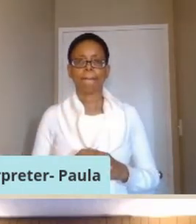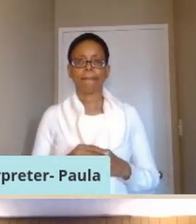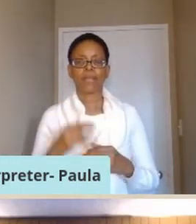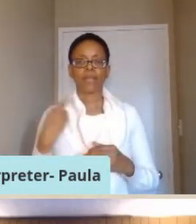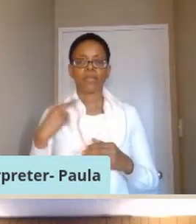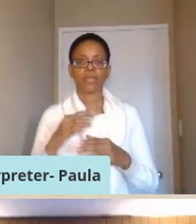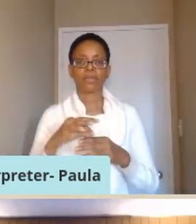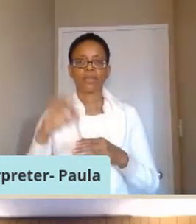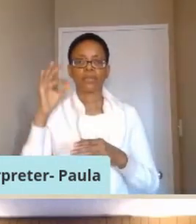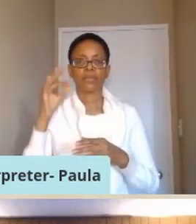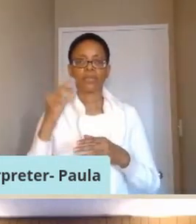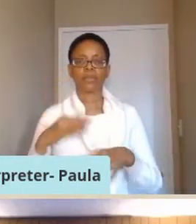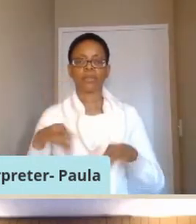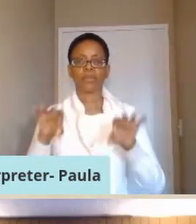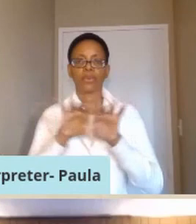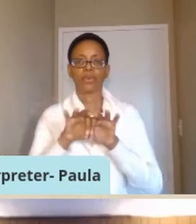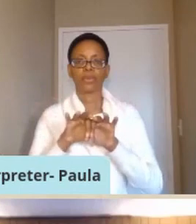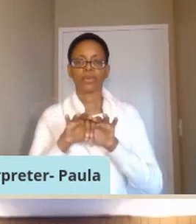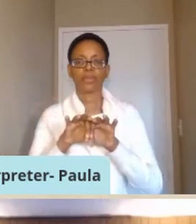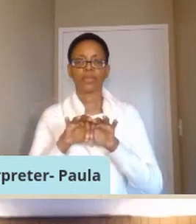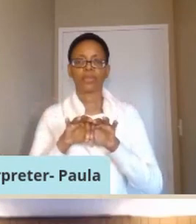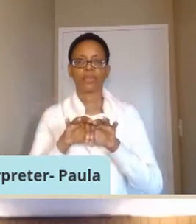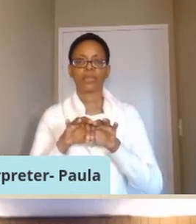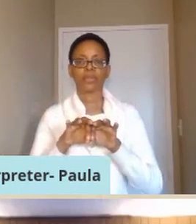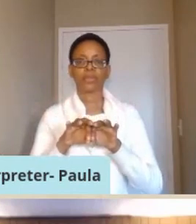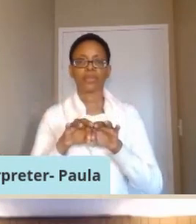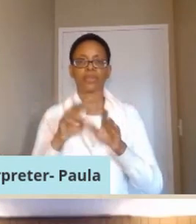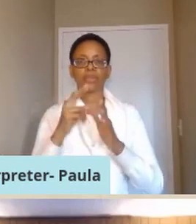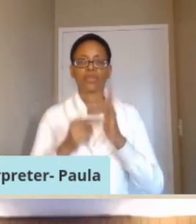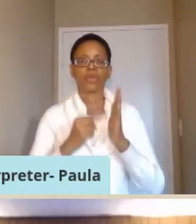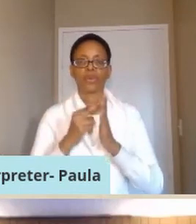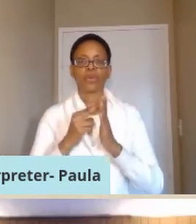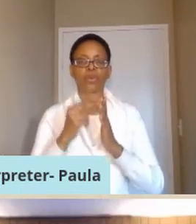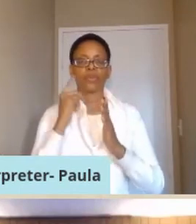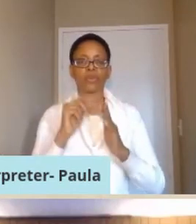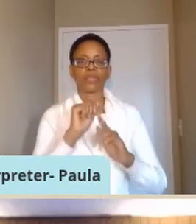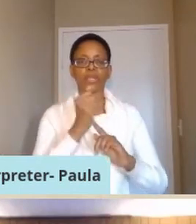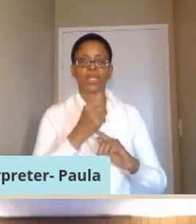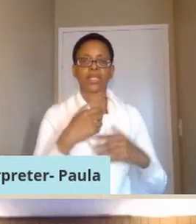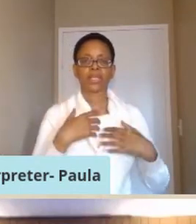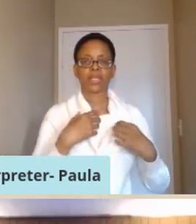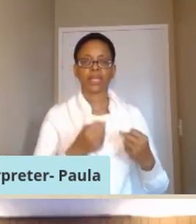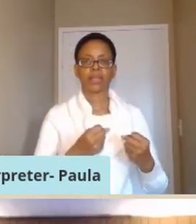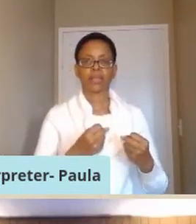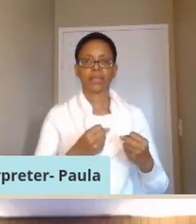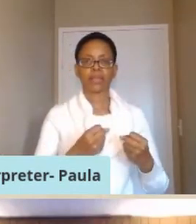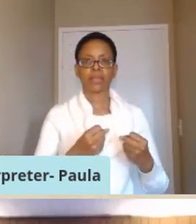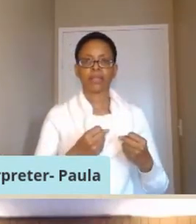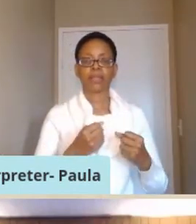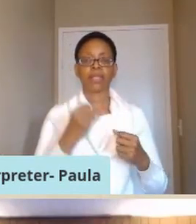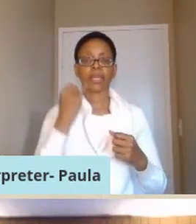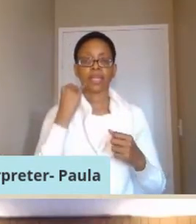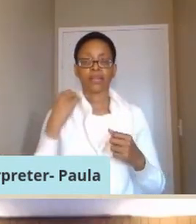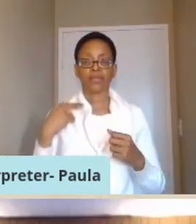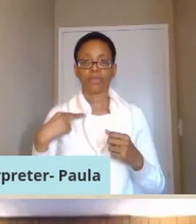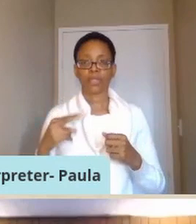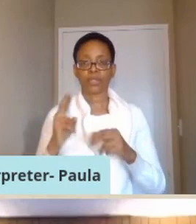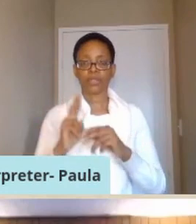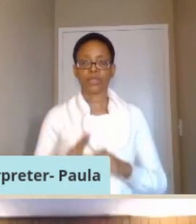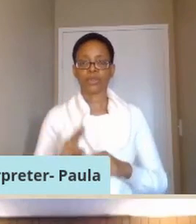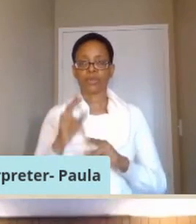roles for well-being and satisfaction in societies if religion is used